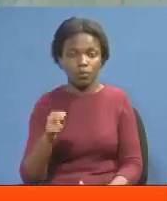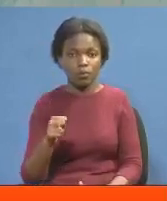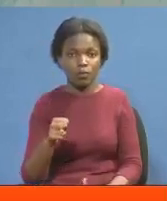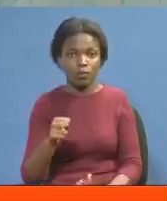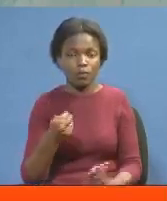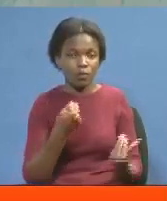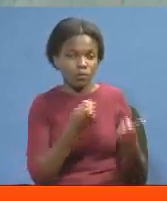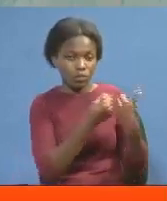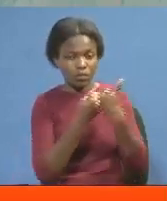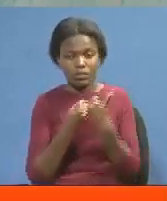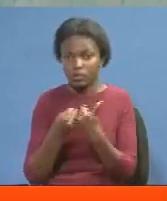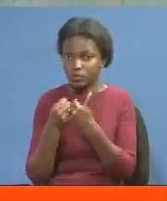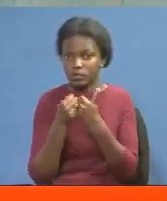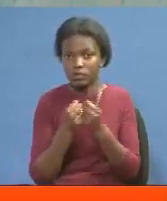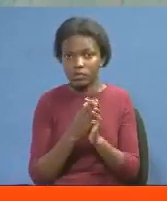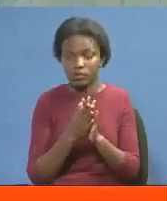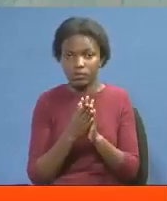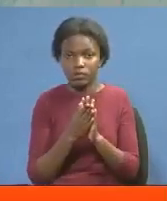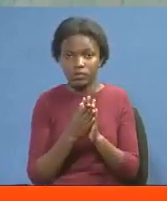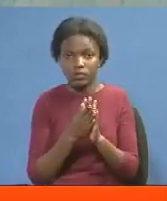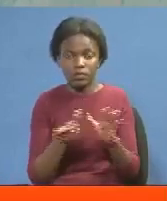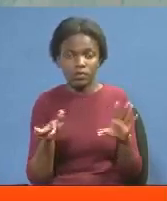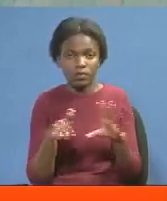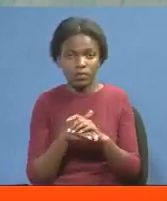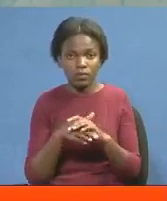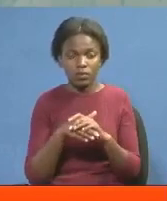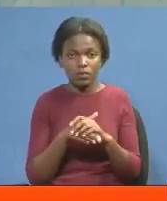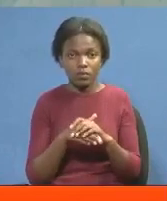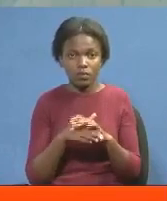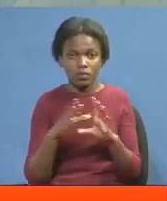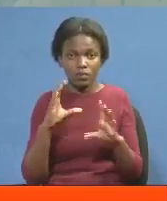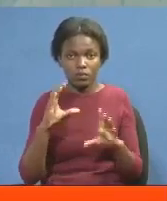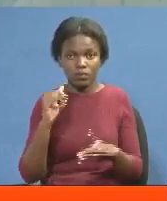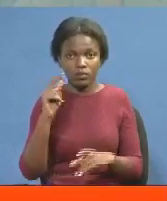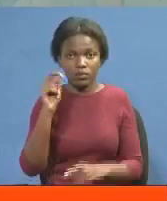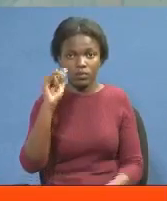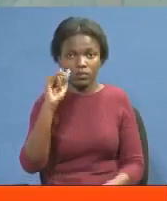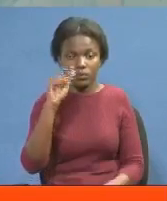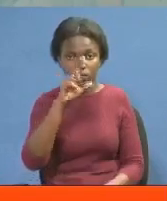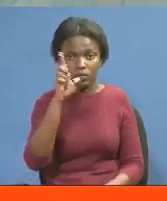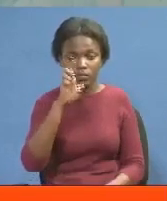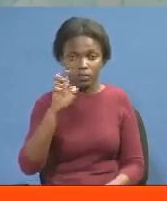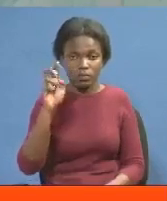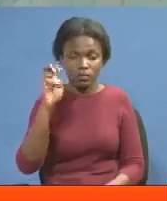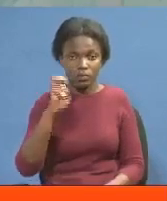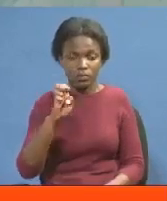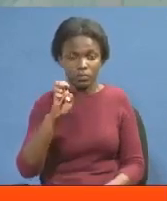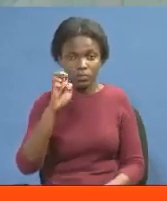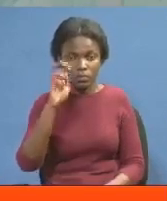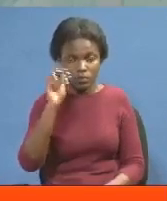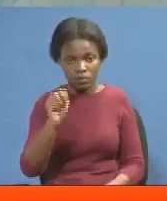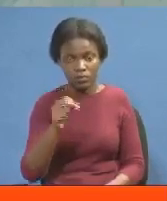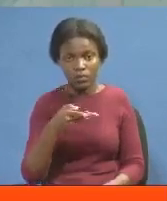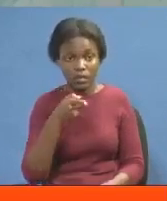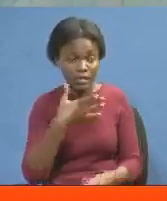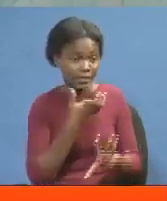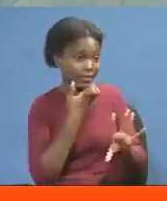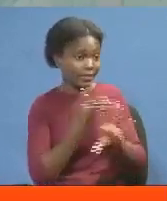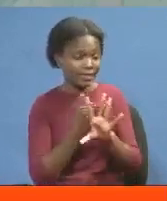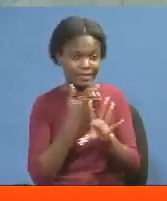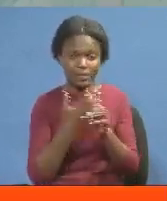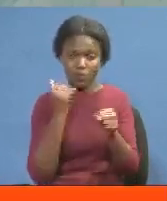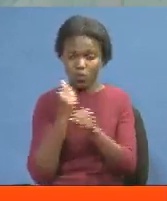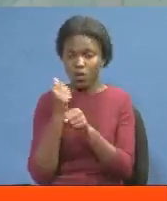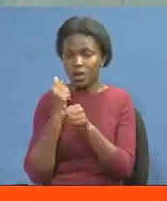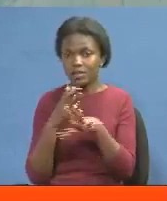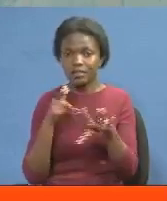in the U.S. Congress. She's become a citizen mm-hmm. of the United States and a congresswoman mm-hmm. in the United States. Mm-hmm. As in, these are very industrious people. Once definitely. We